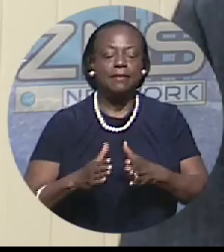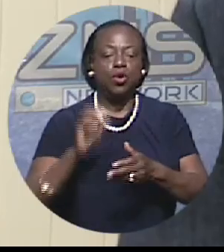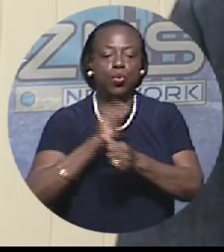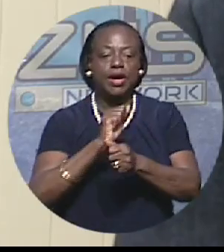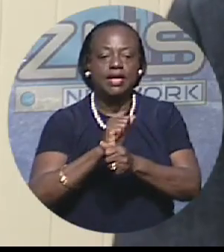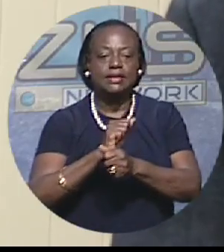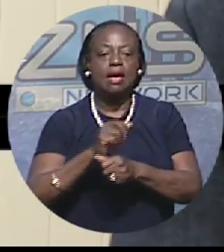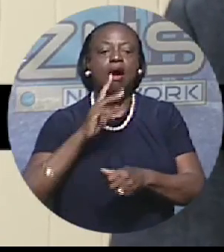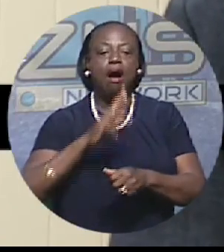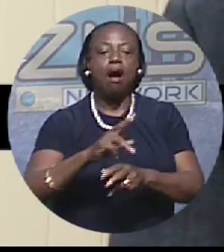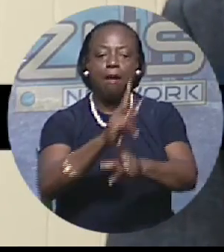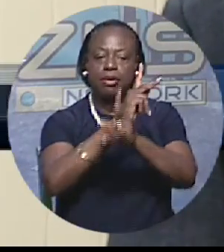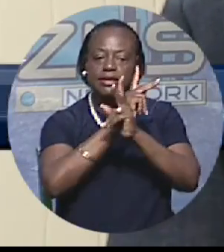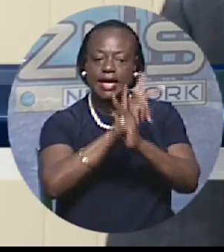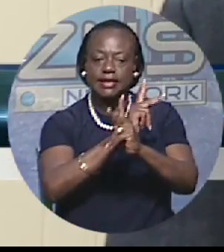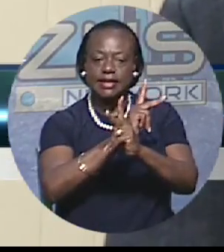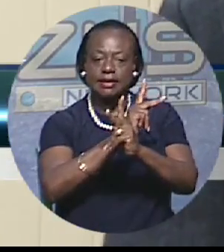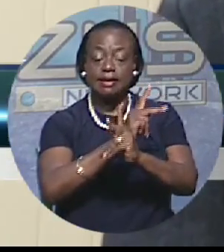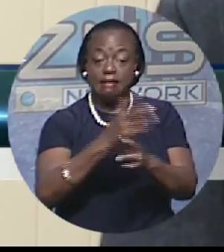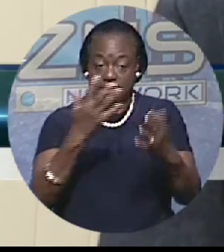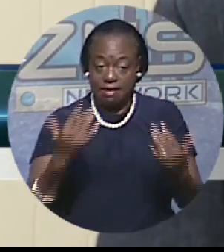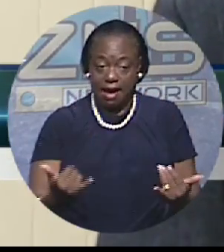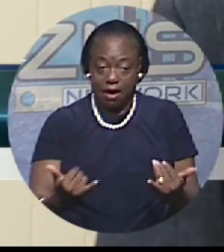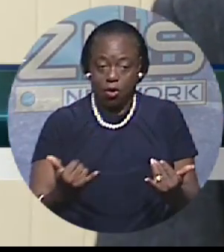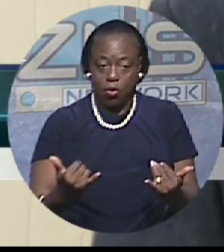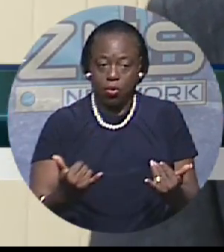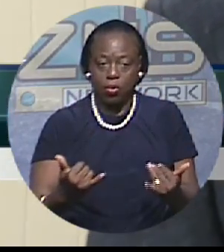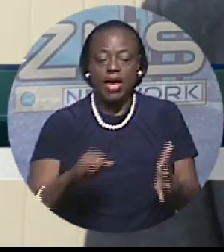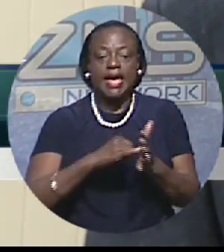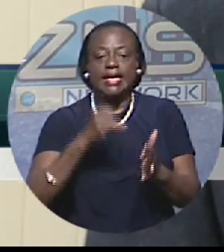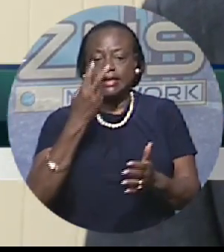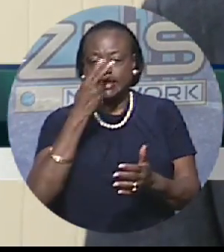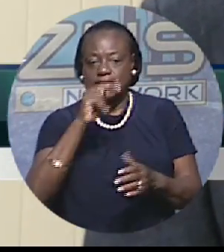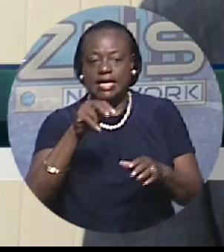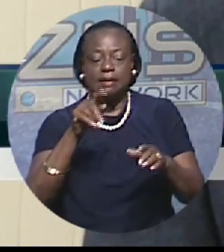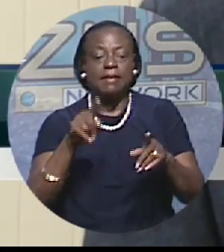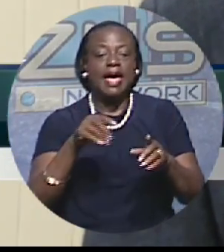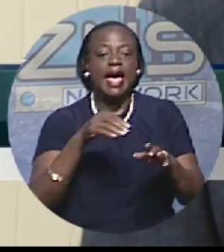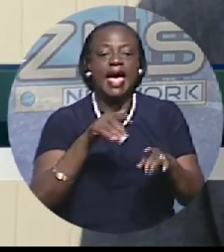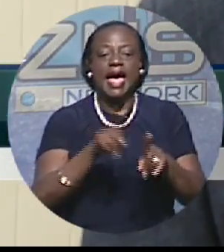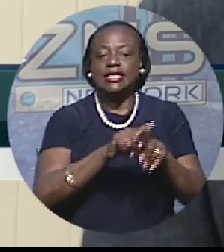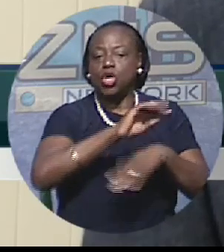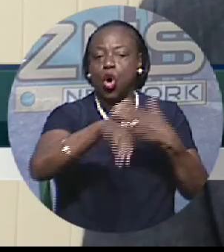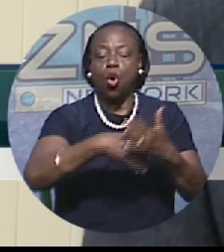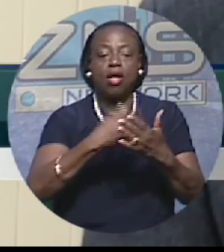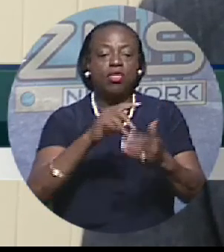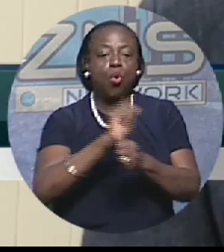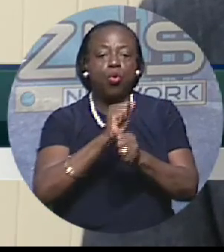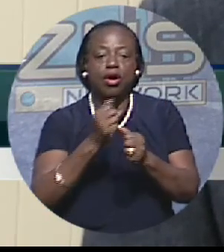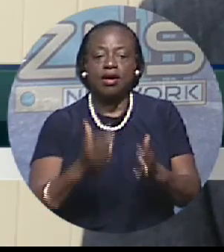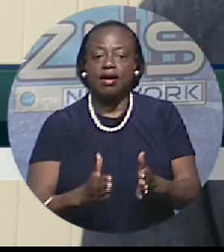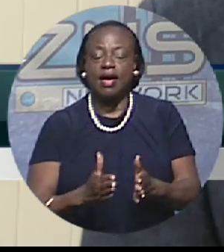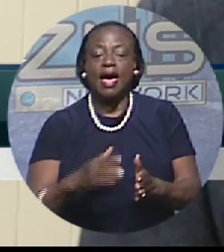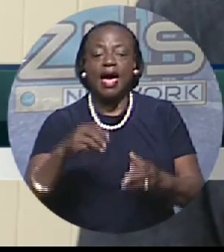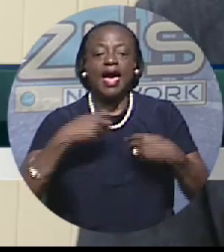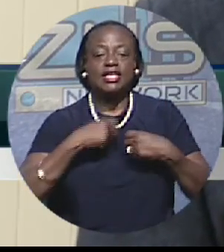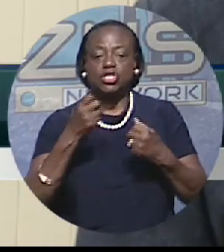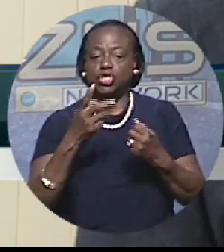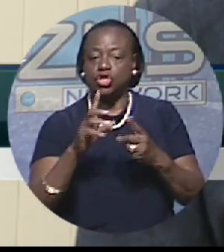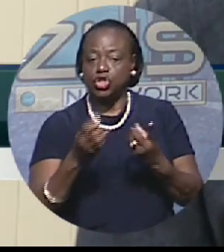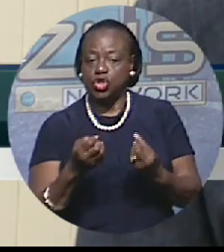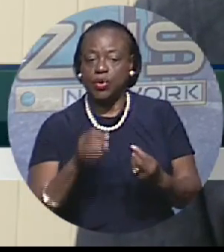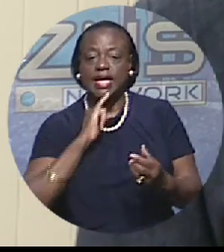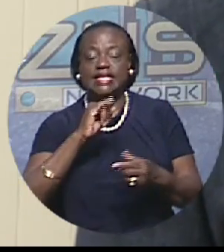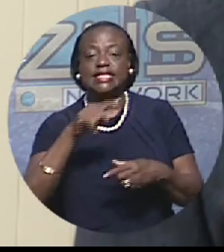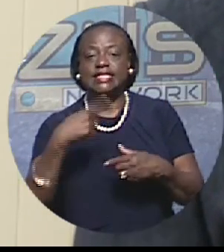Currently, the way it is set up, it seems as if all the employer has to do is say that he is ceasing or